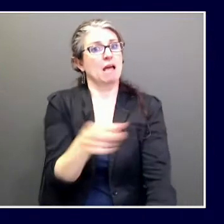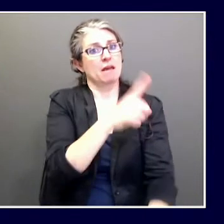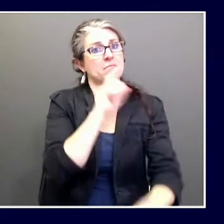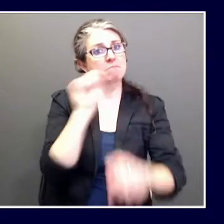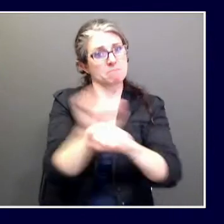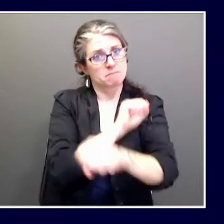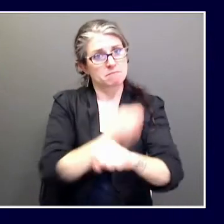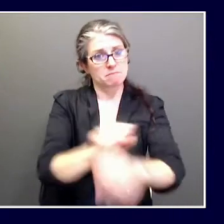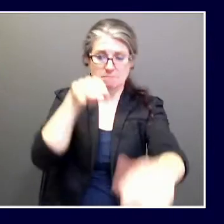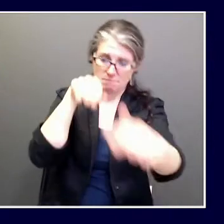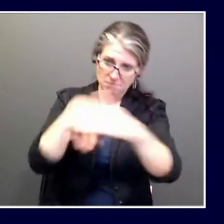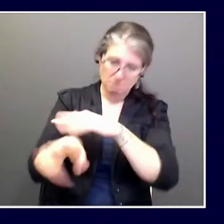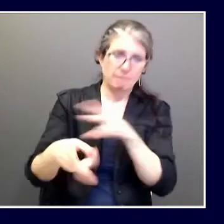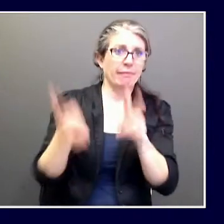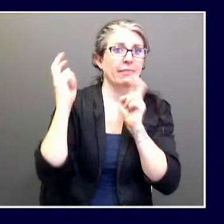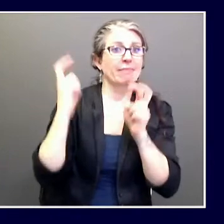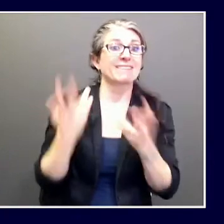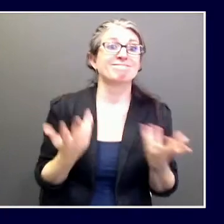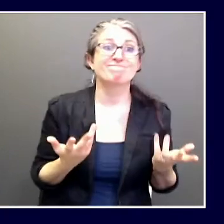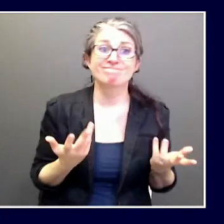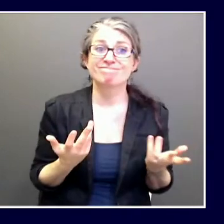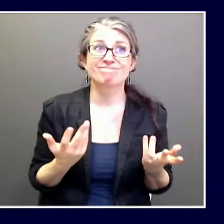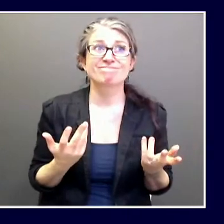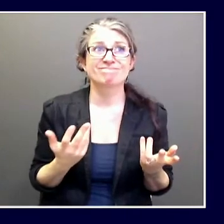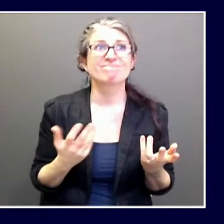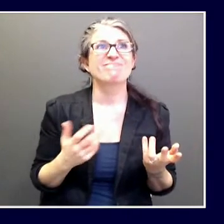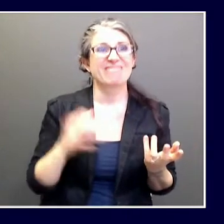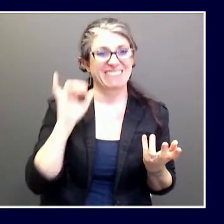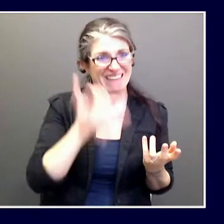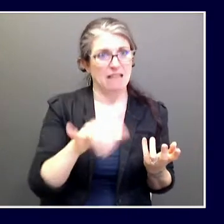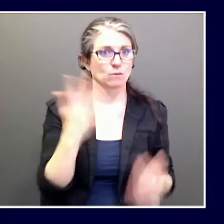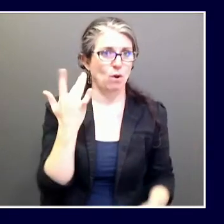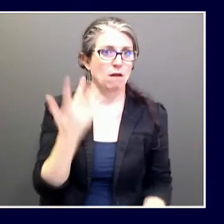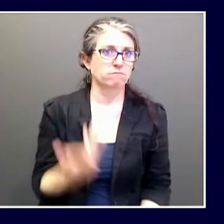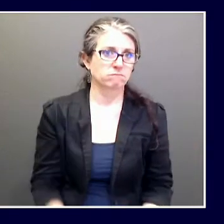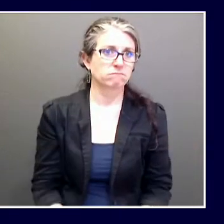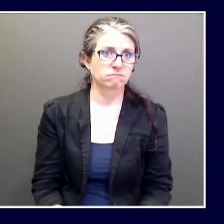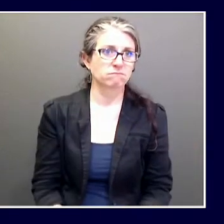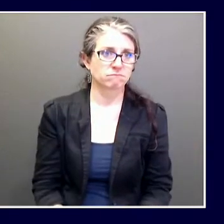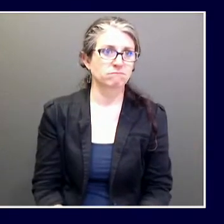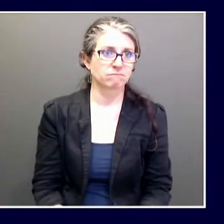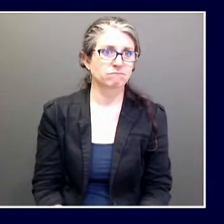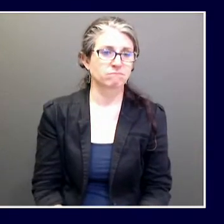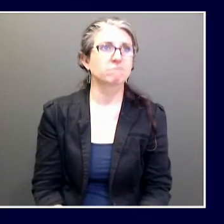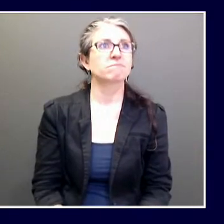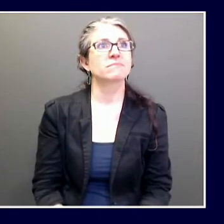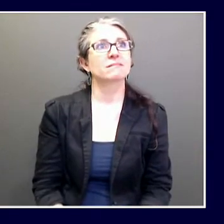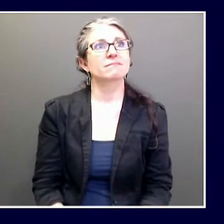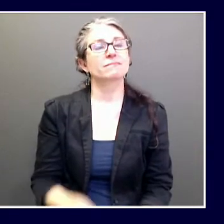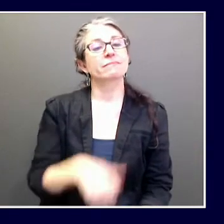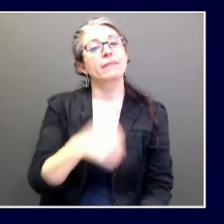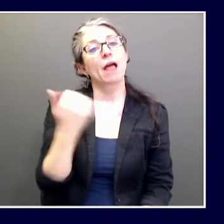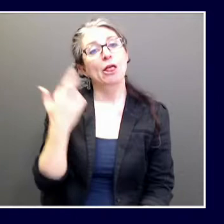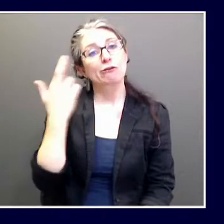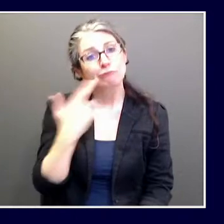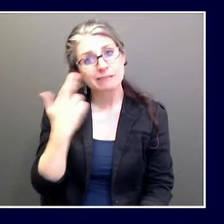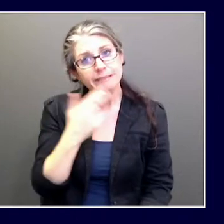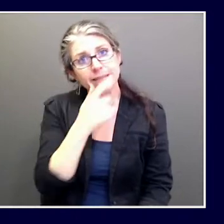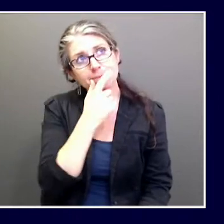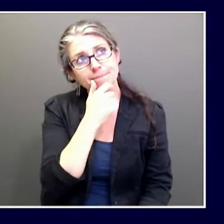vaccinated. That's part of the explanation. The other, though, Patrick, is it's not just so much the aggregate levels